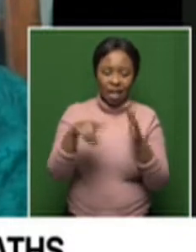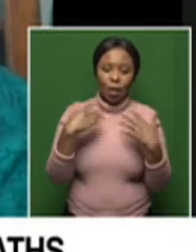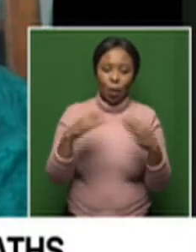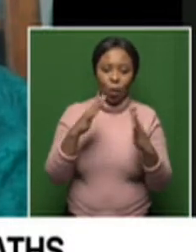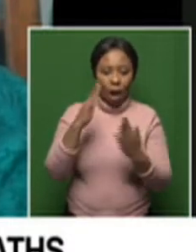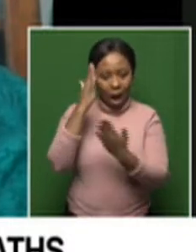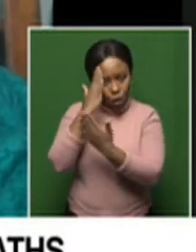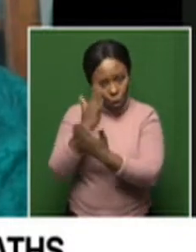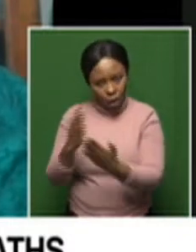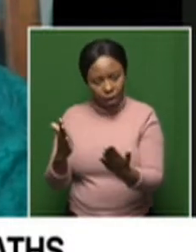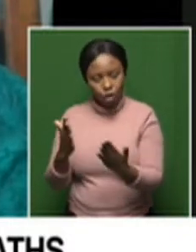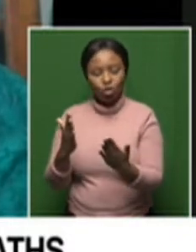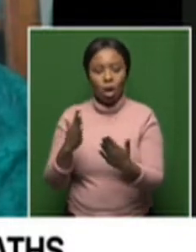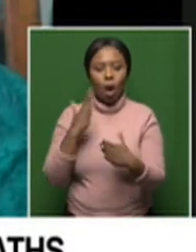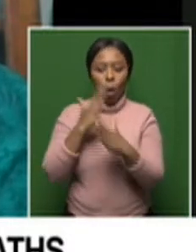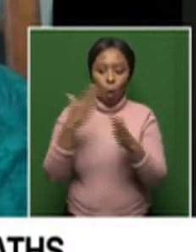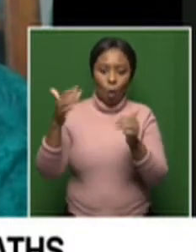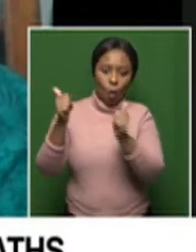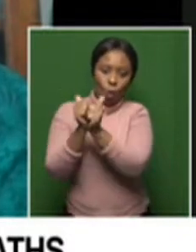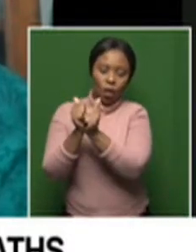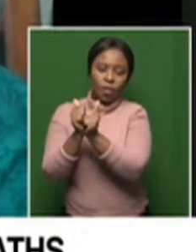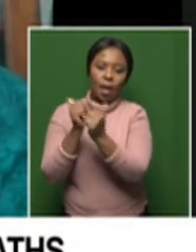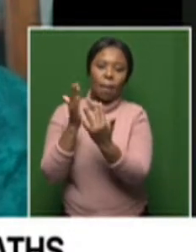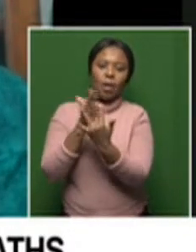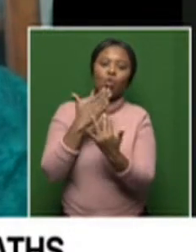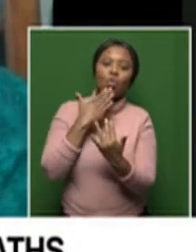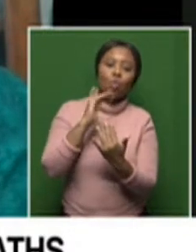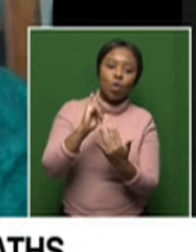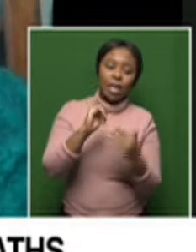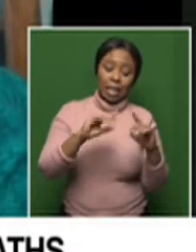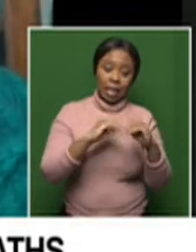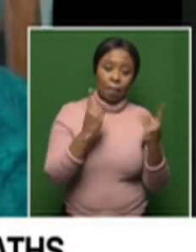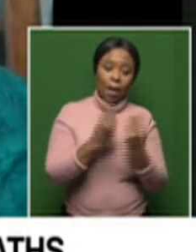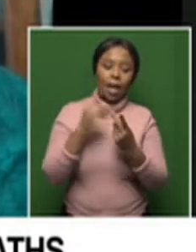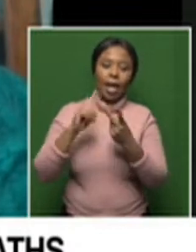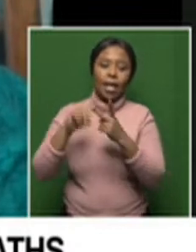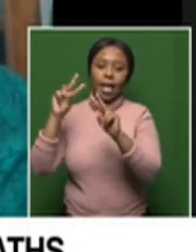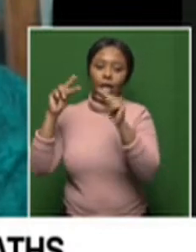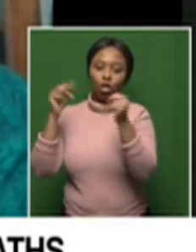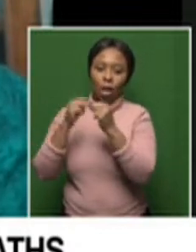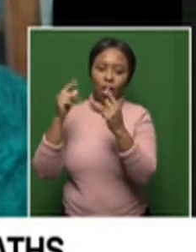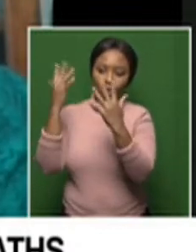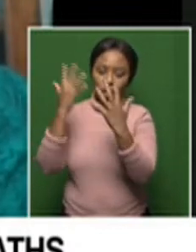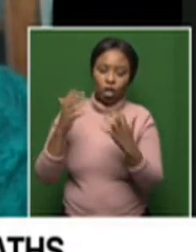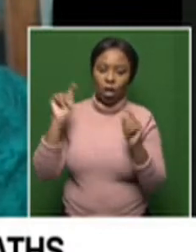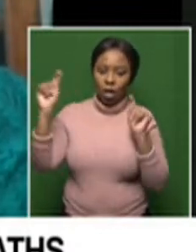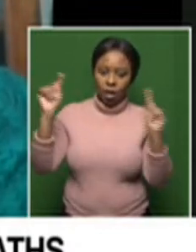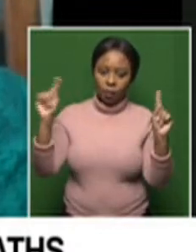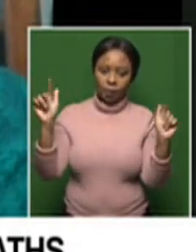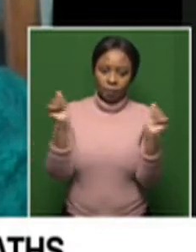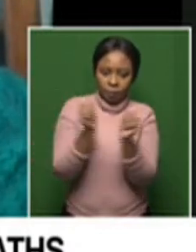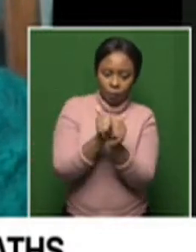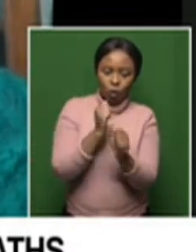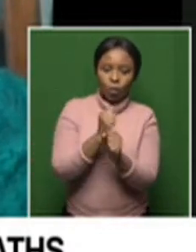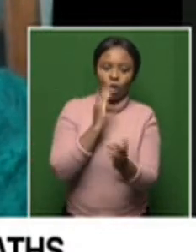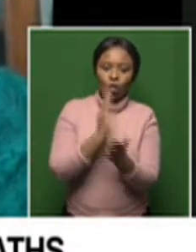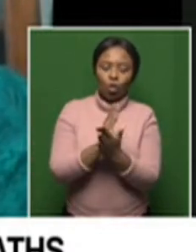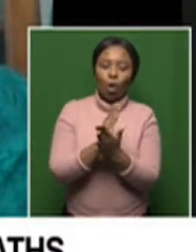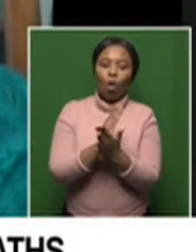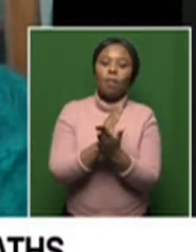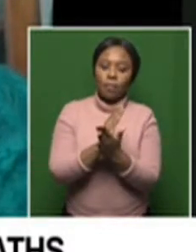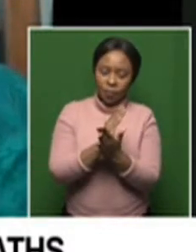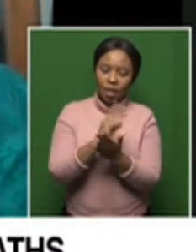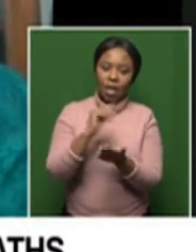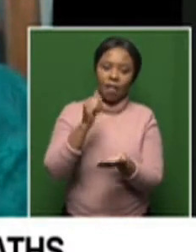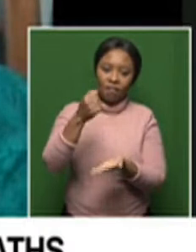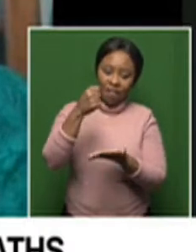working relationship between the National Treasury and our department, the Department of Health, to ensuring adequate funding for the